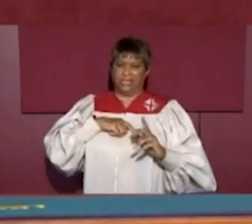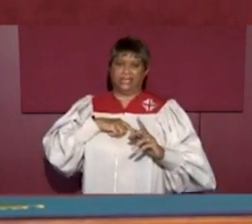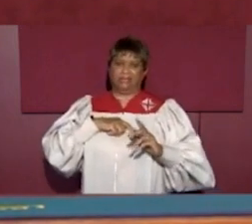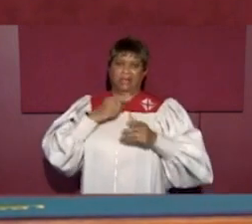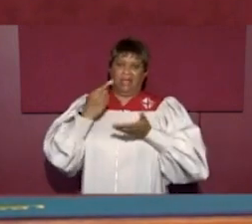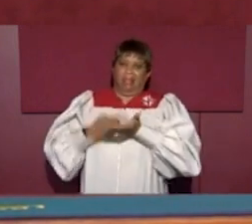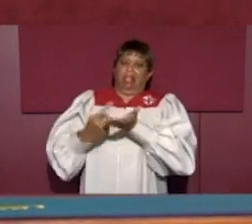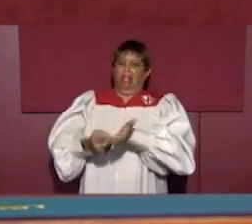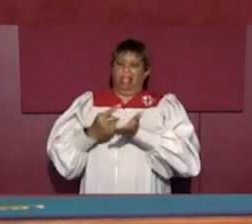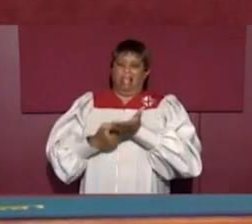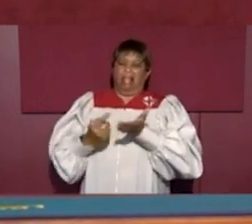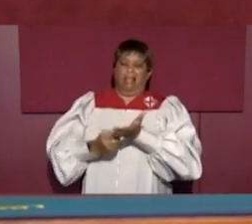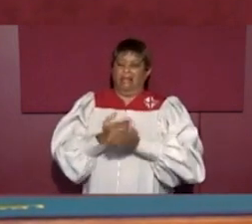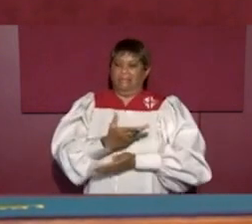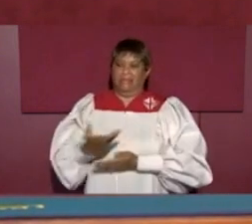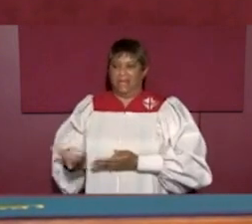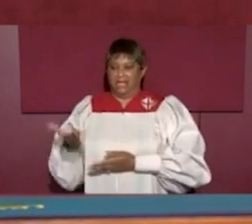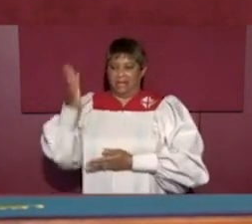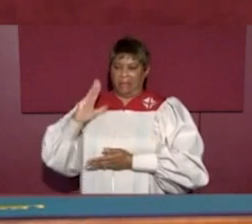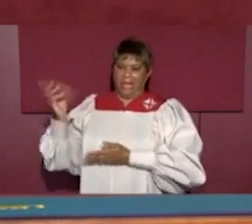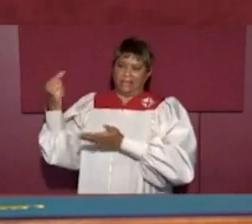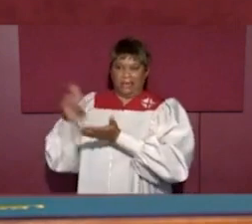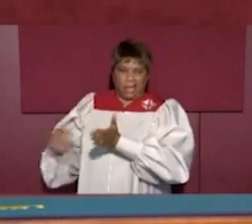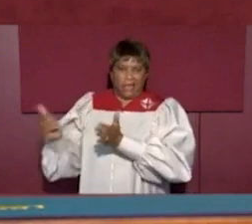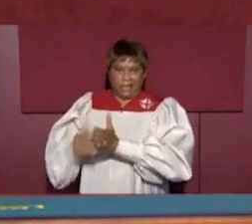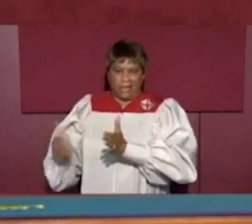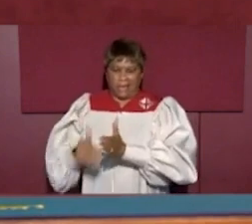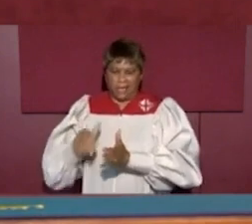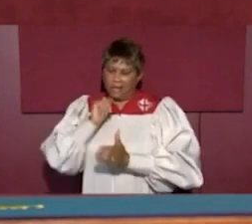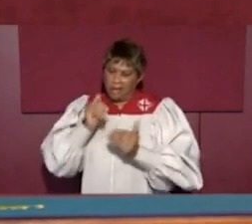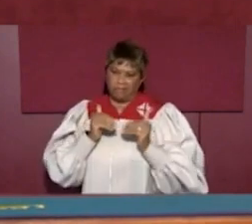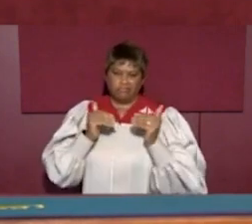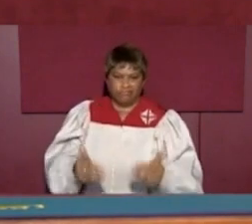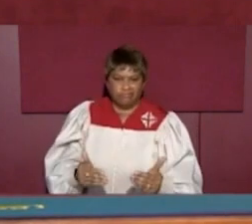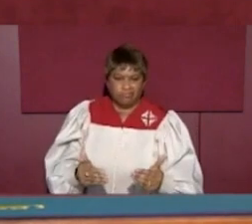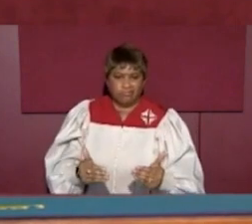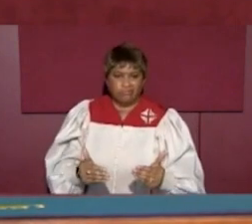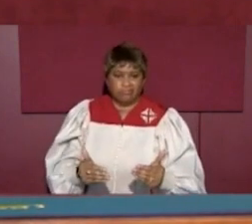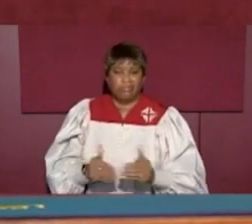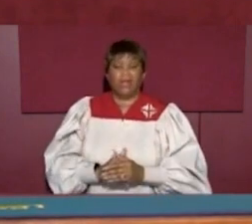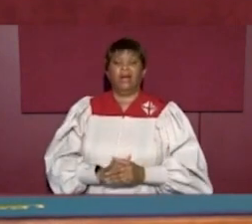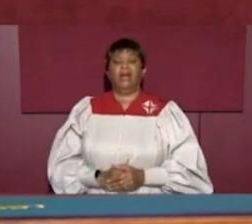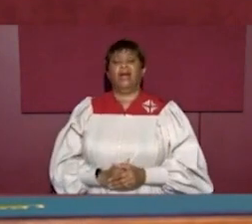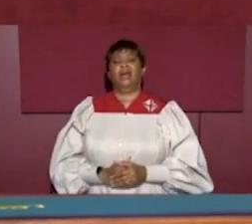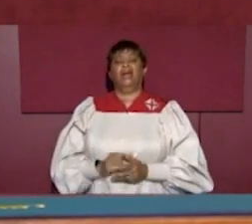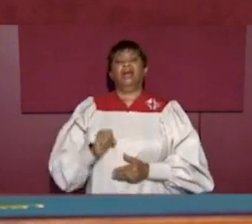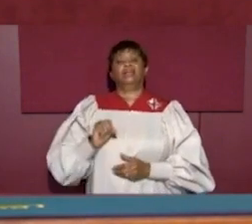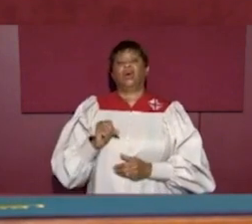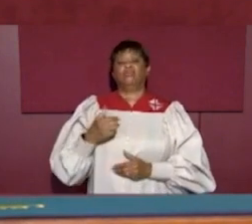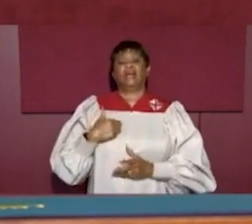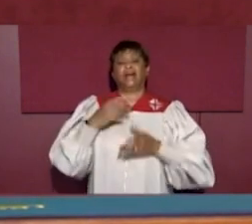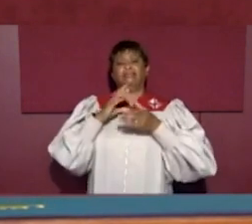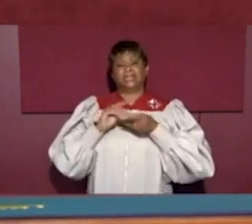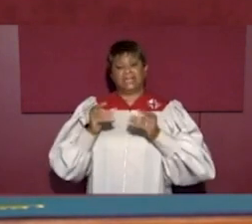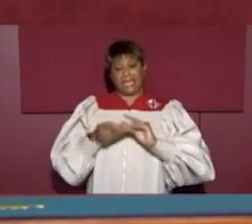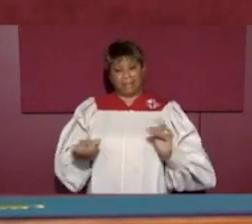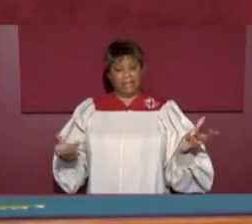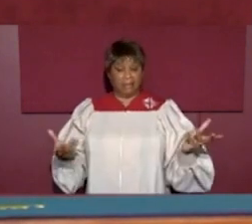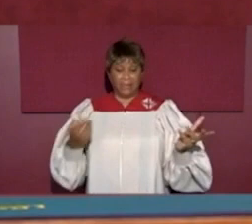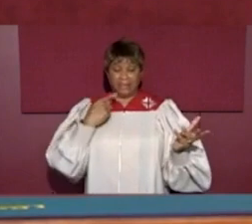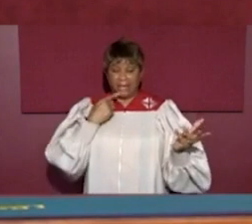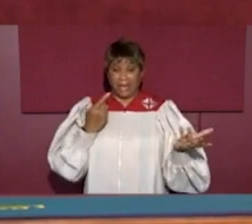same things over and over again and not moving forward. And so I made a statement, or I've been making a